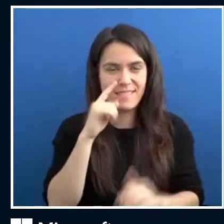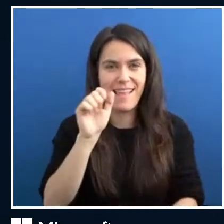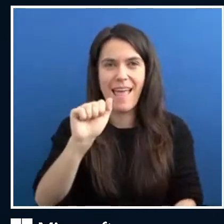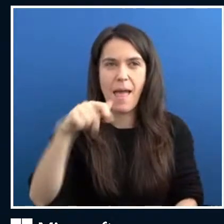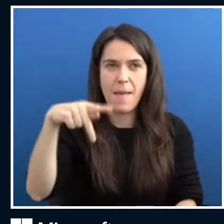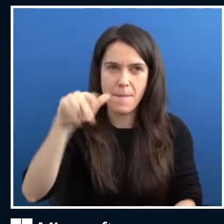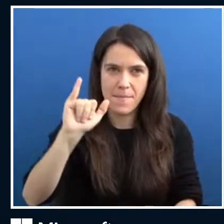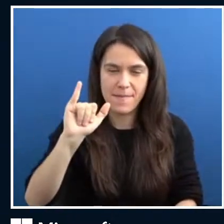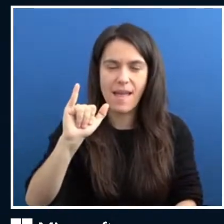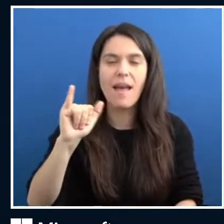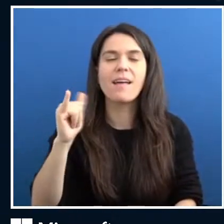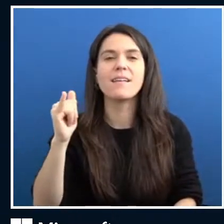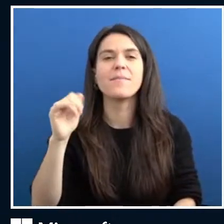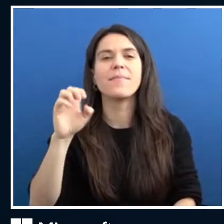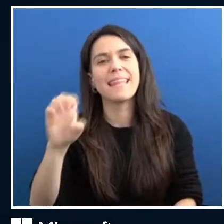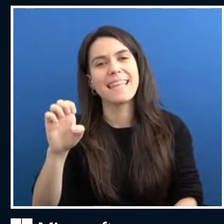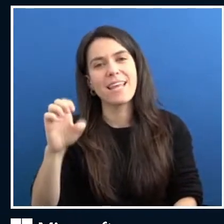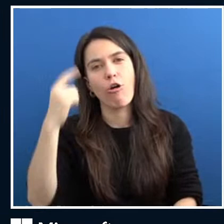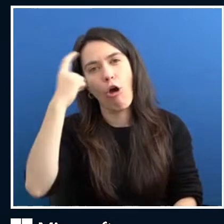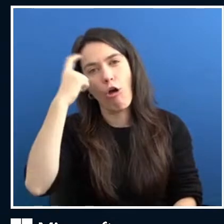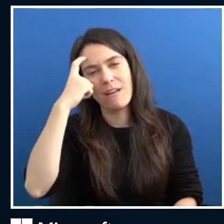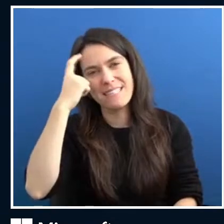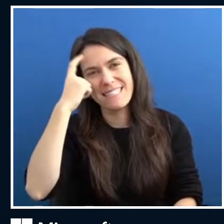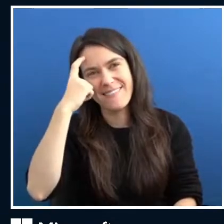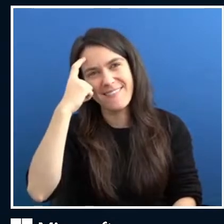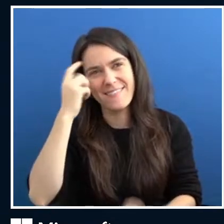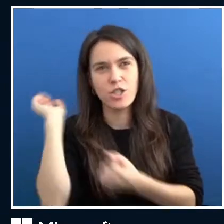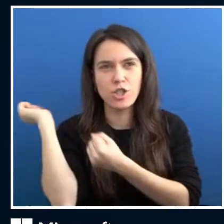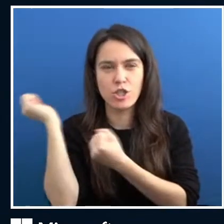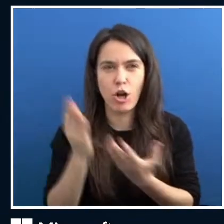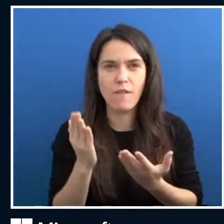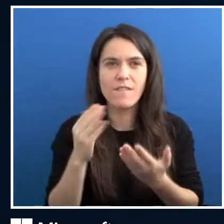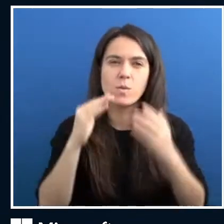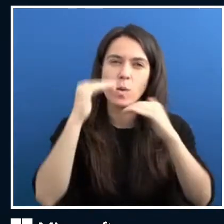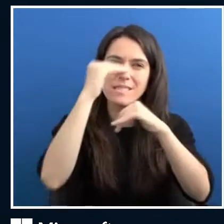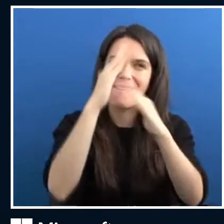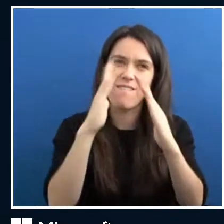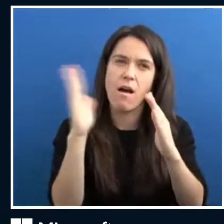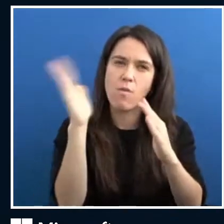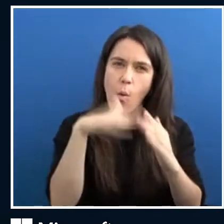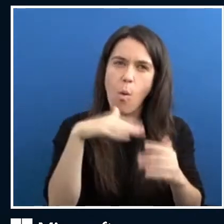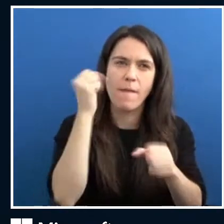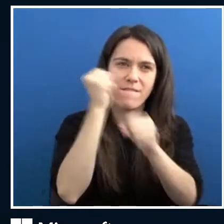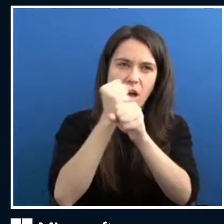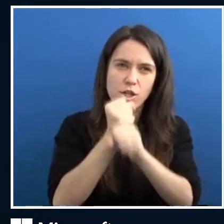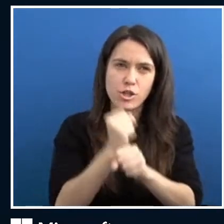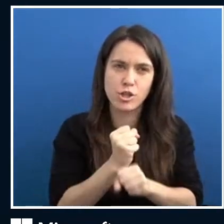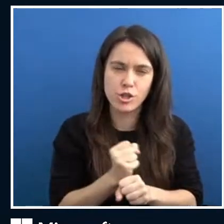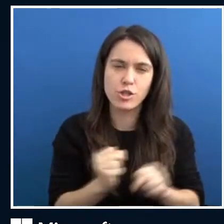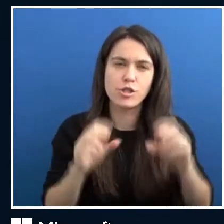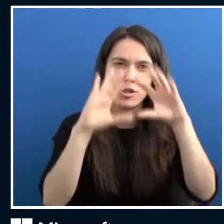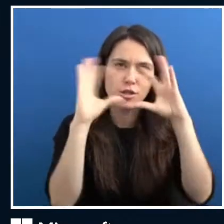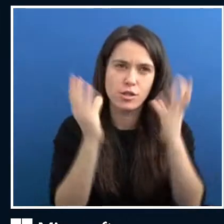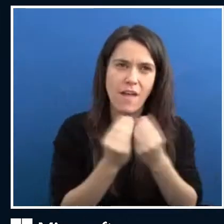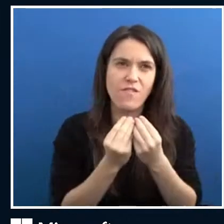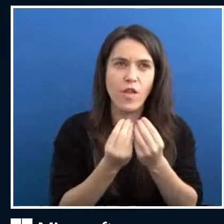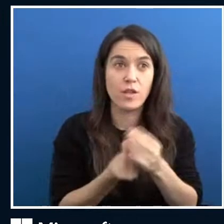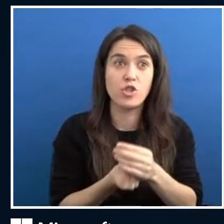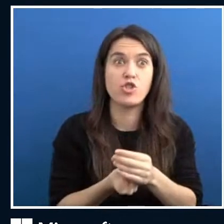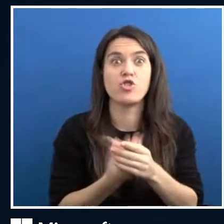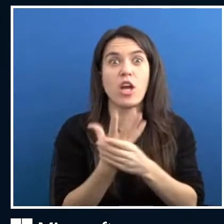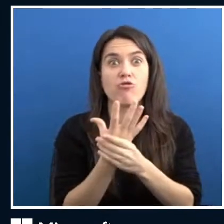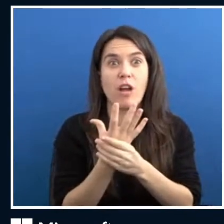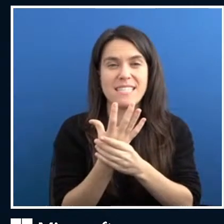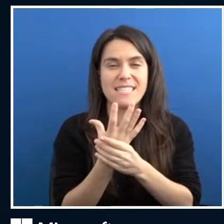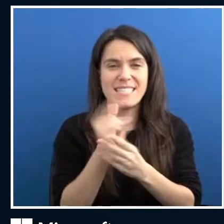cognitive services, and then we define all of the functions that we need in this to generate a quiz. The predict word and